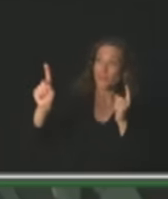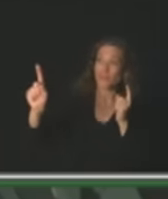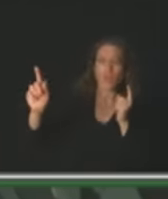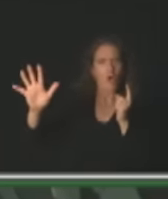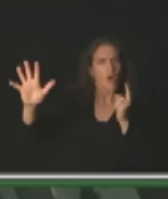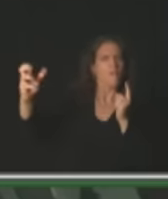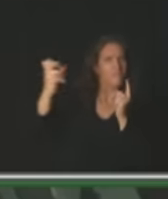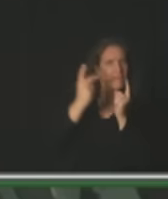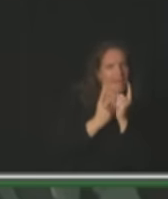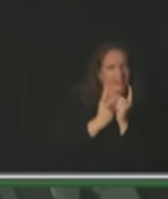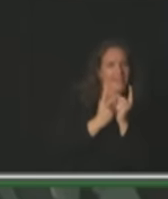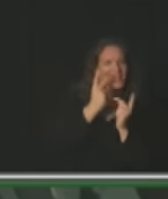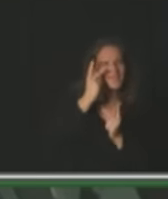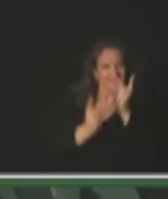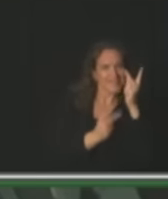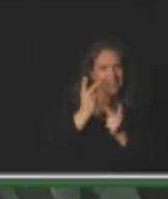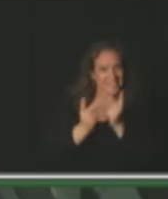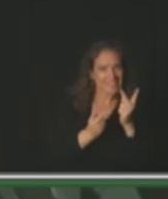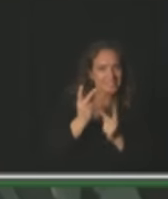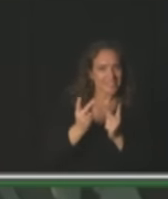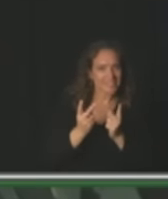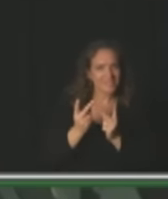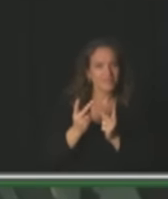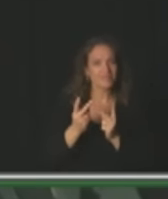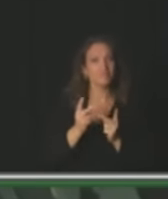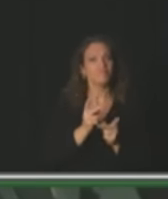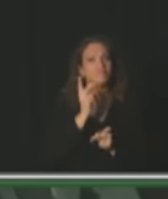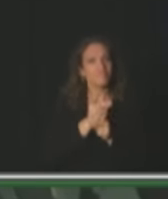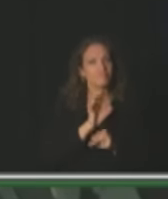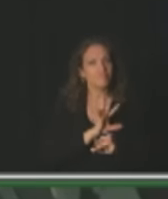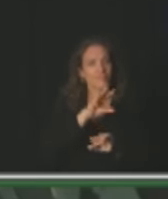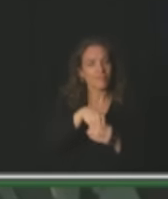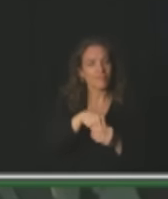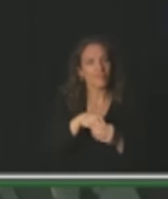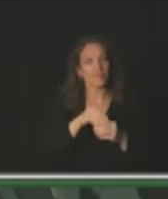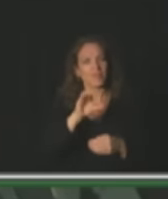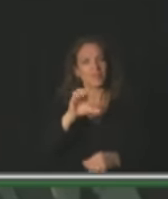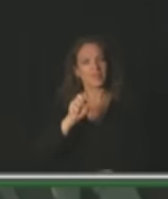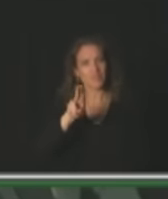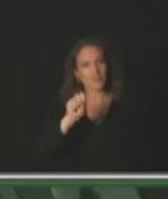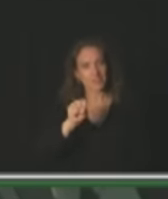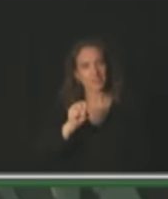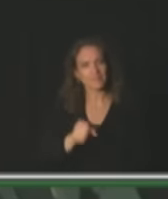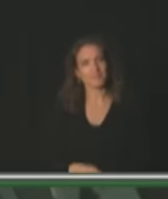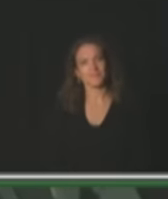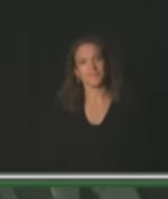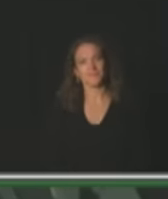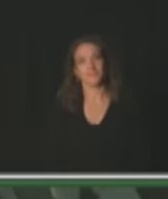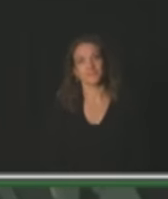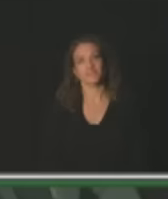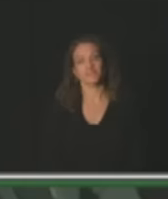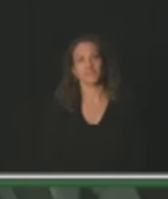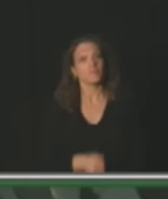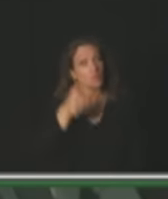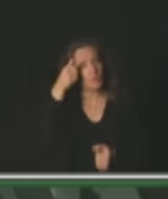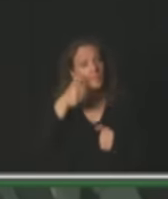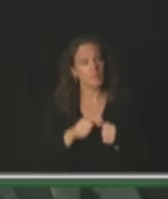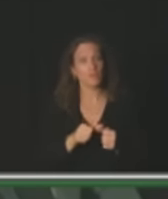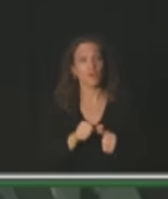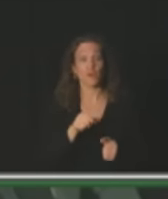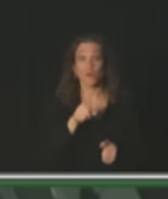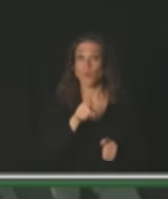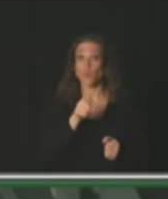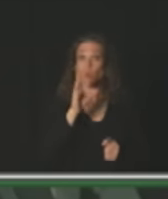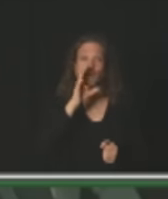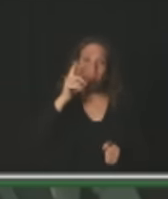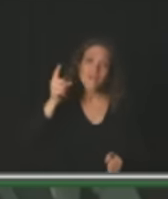Come back and visit us. Stay involved with Sac State. Remember that you will always